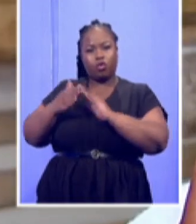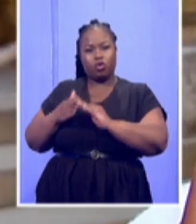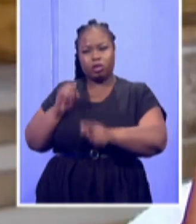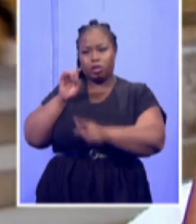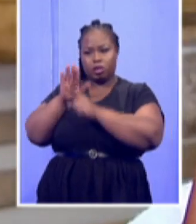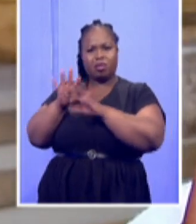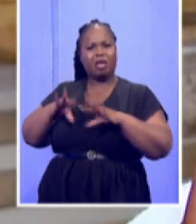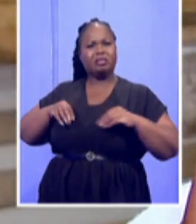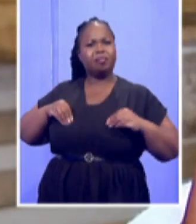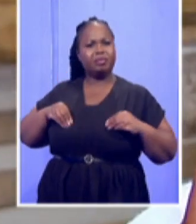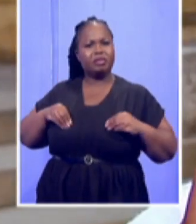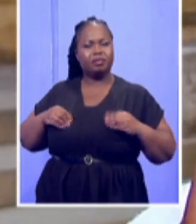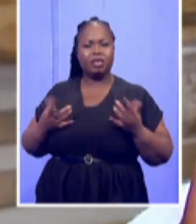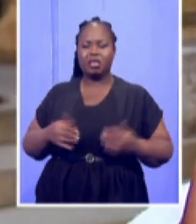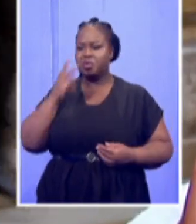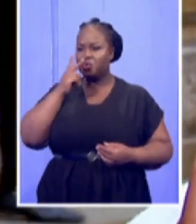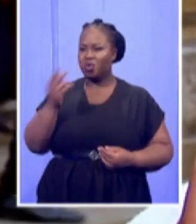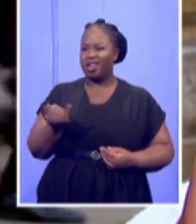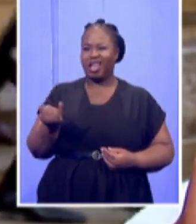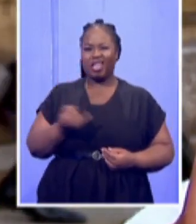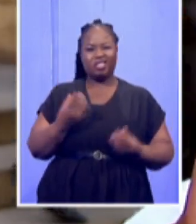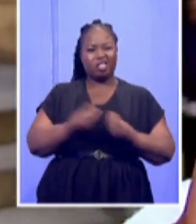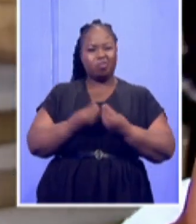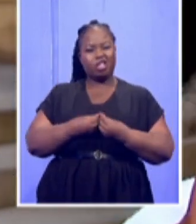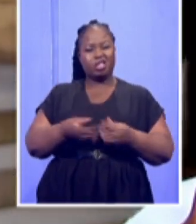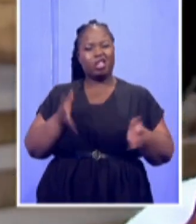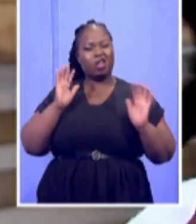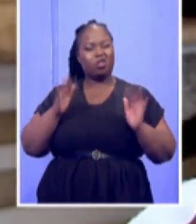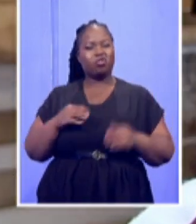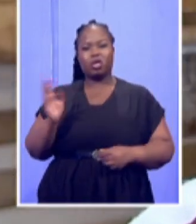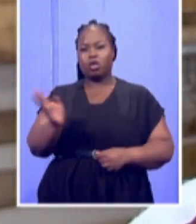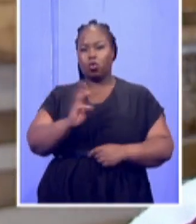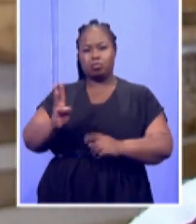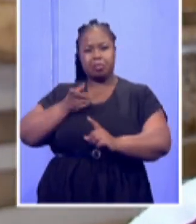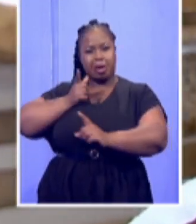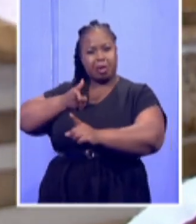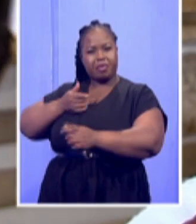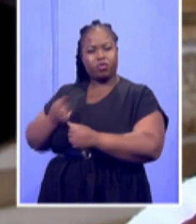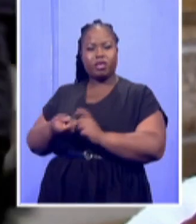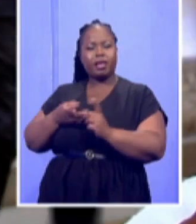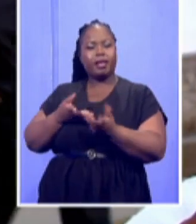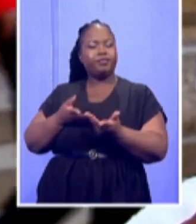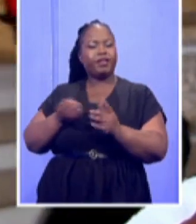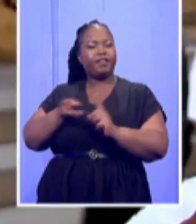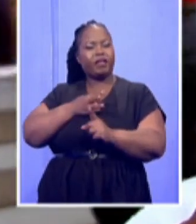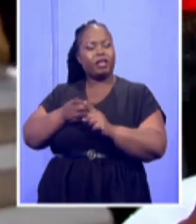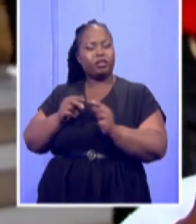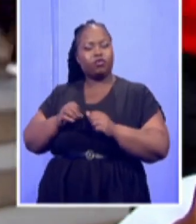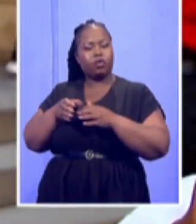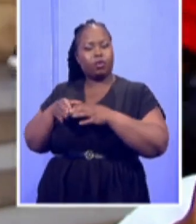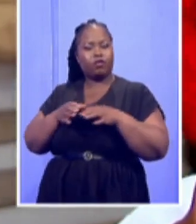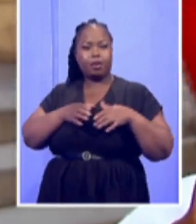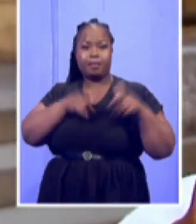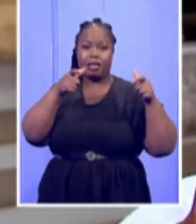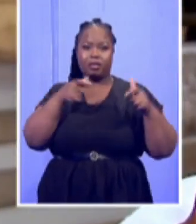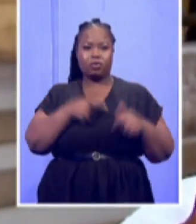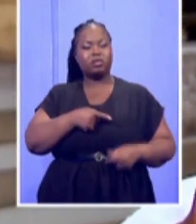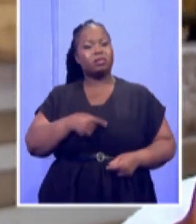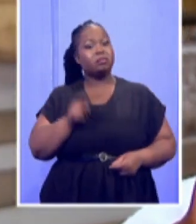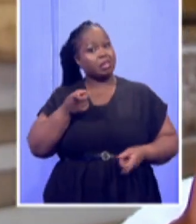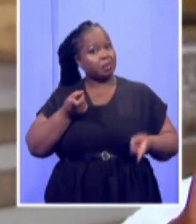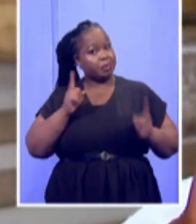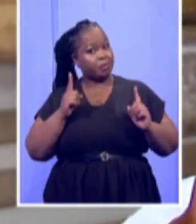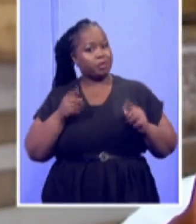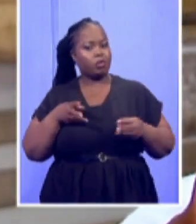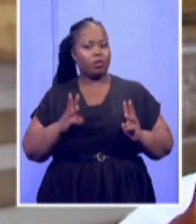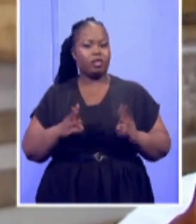accepted and seen as something that's not quite as condemnable as violence incited against the majority. That's a very dangerous route.